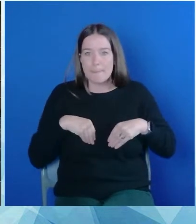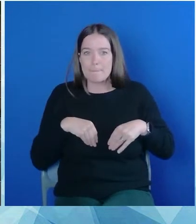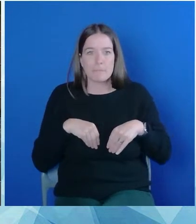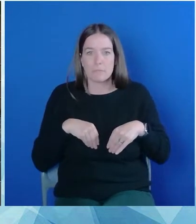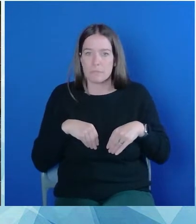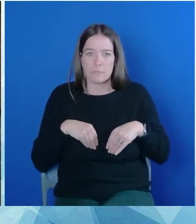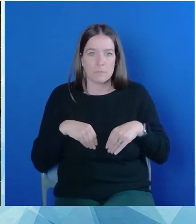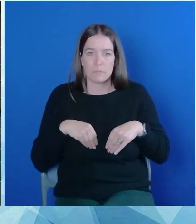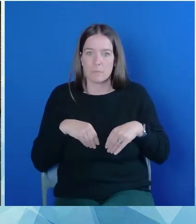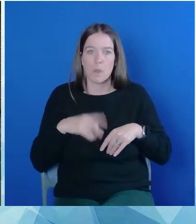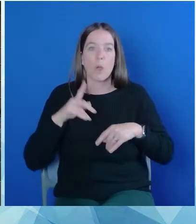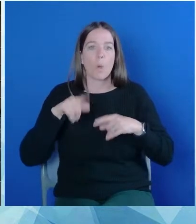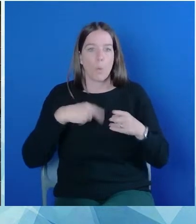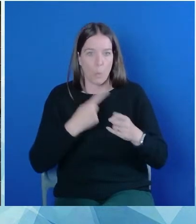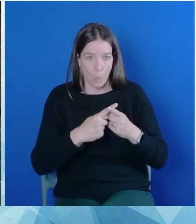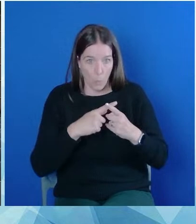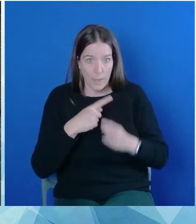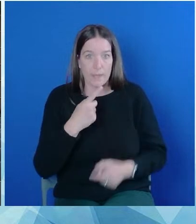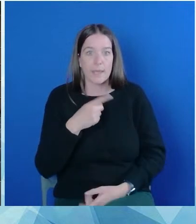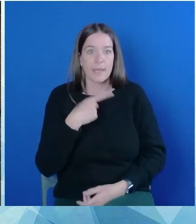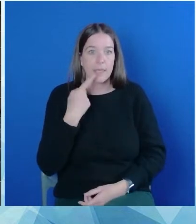do not accept that.